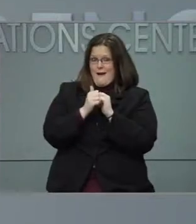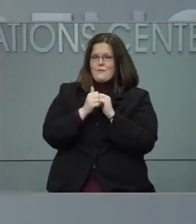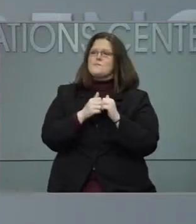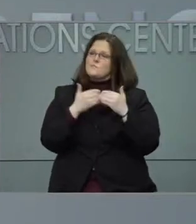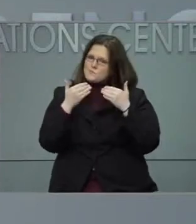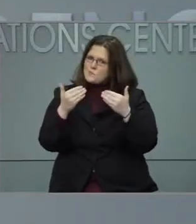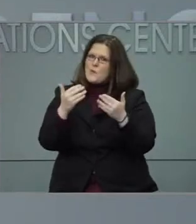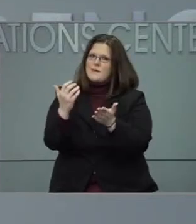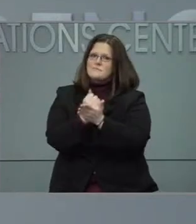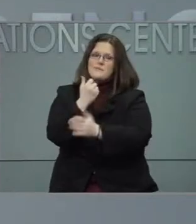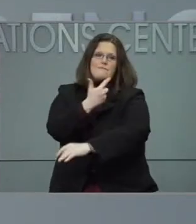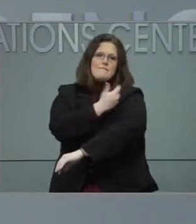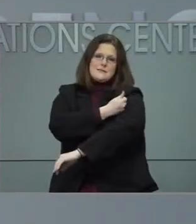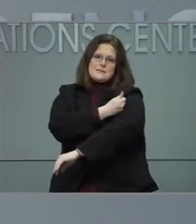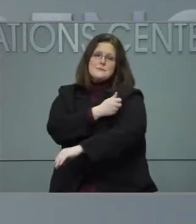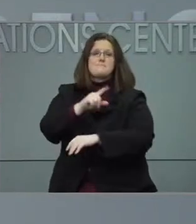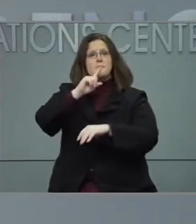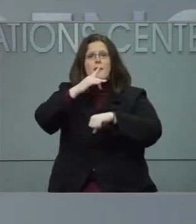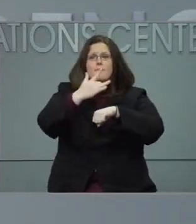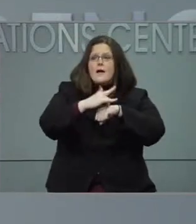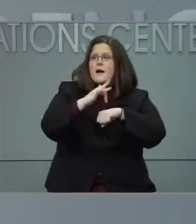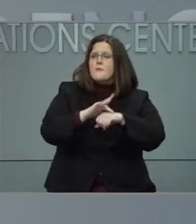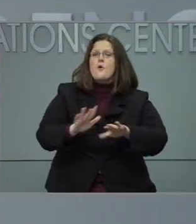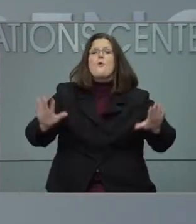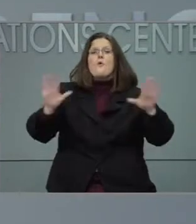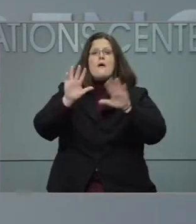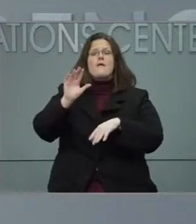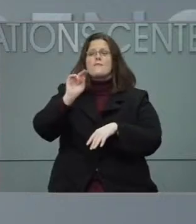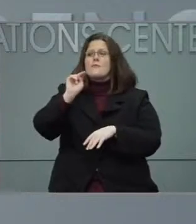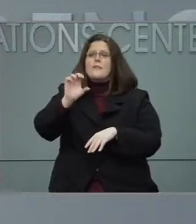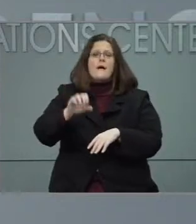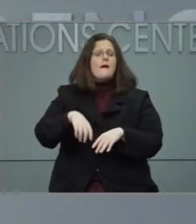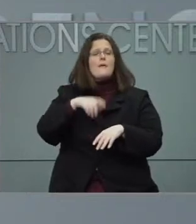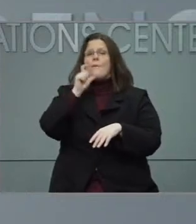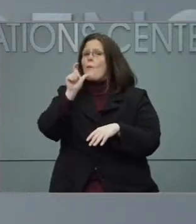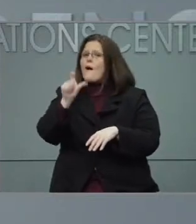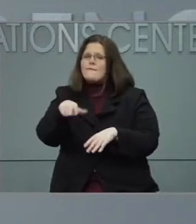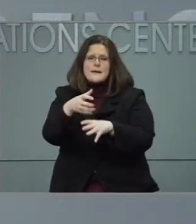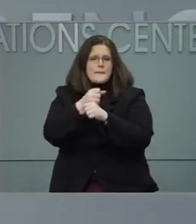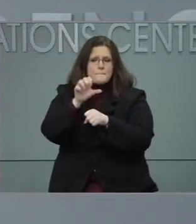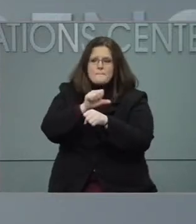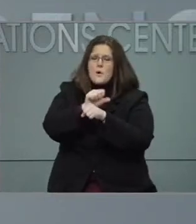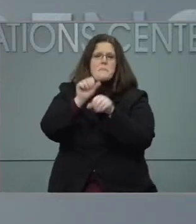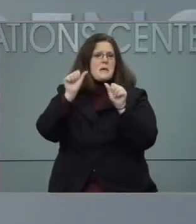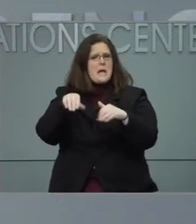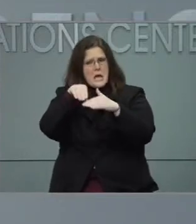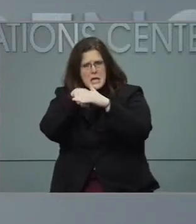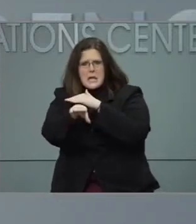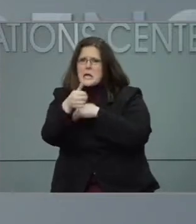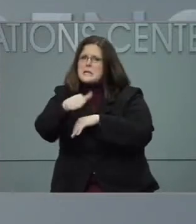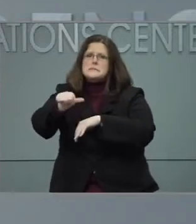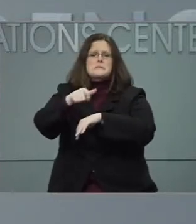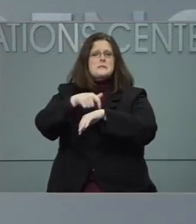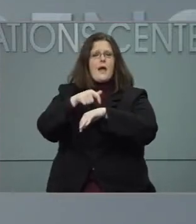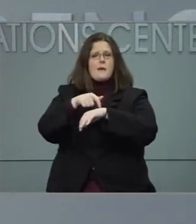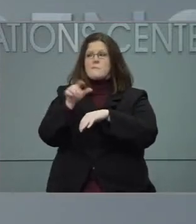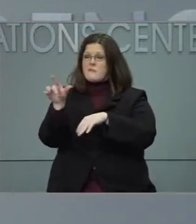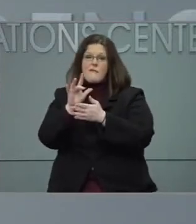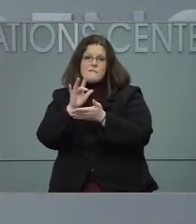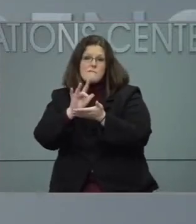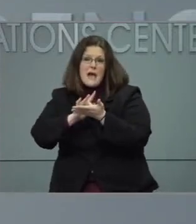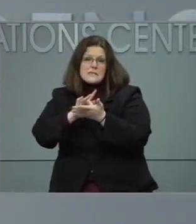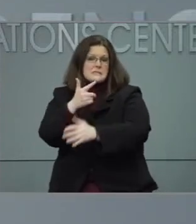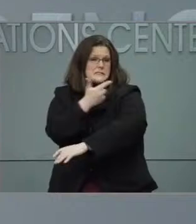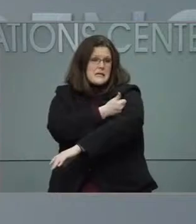and in many places you don't need an appointment. All 3 vaccines are tested, safe, and effective. And last week, we